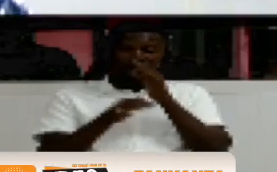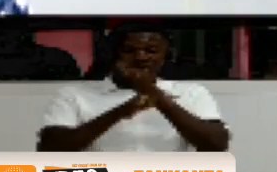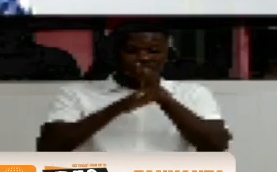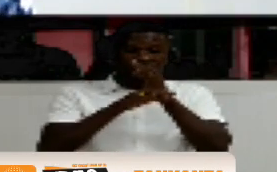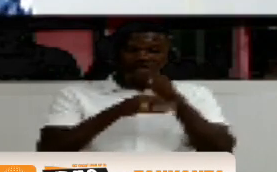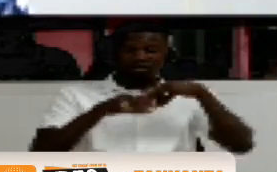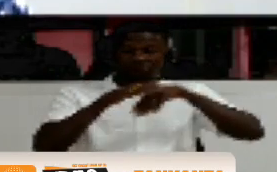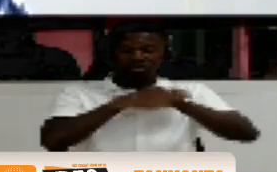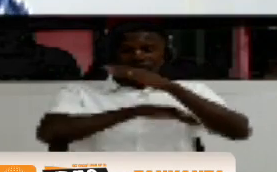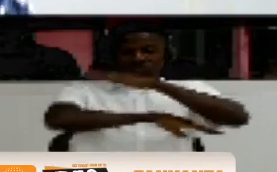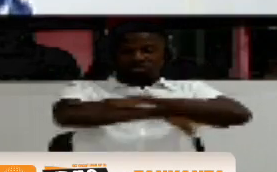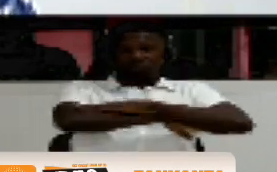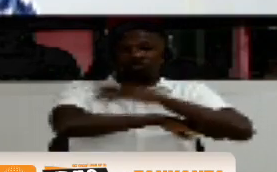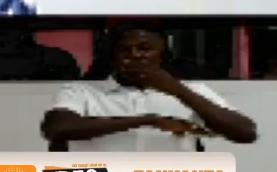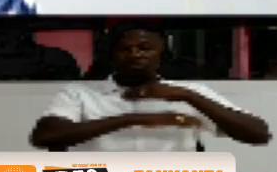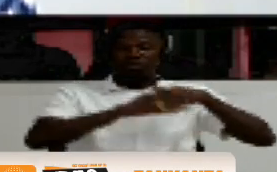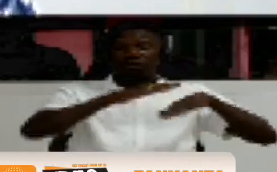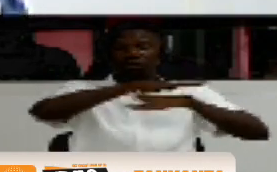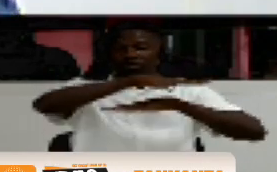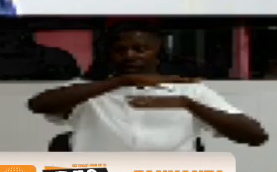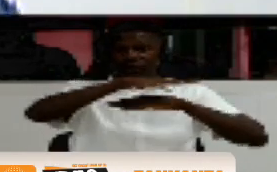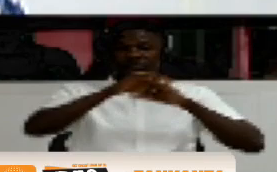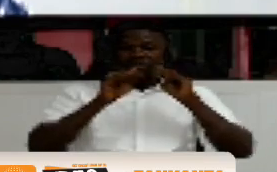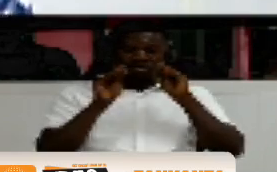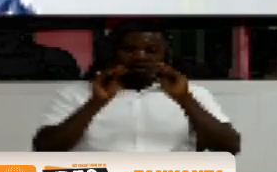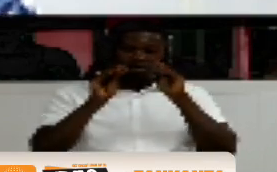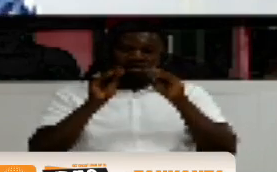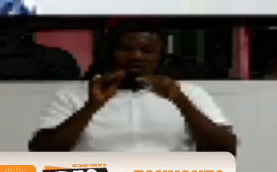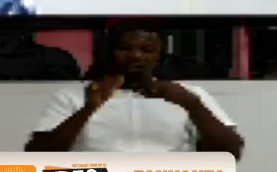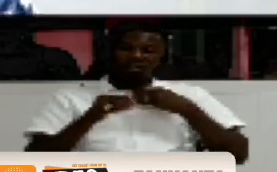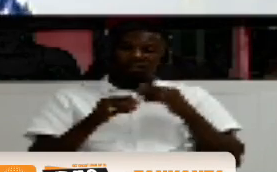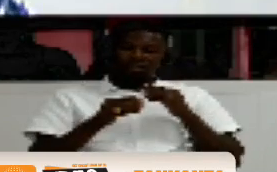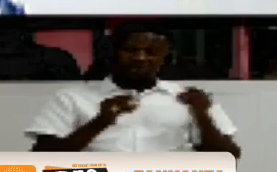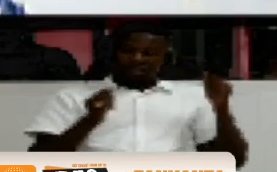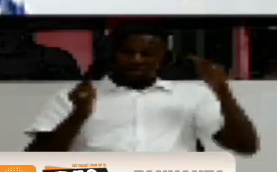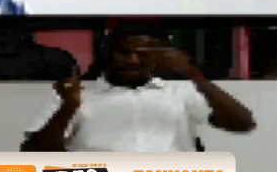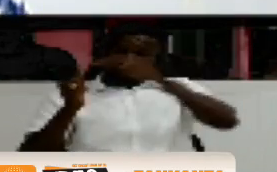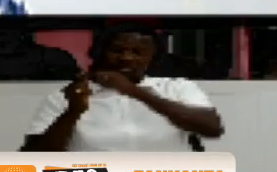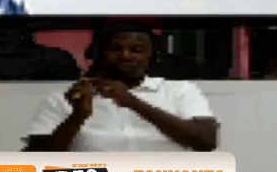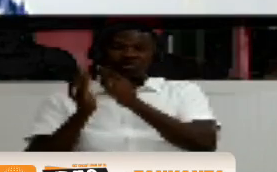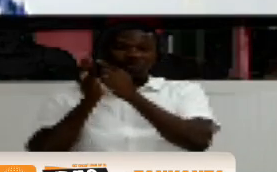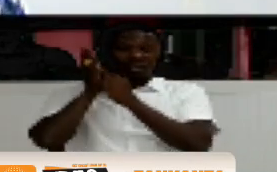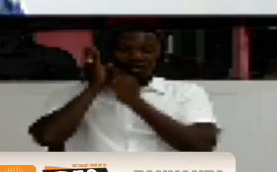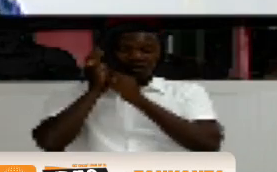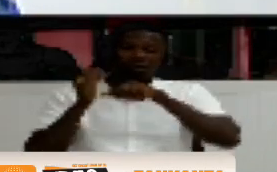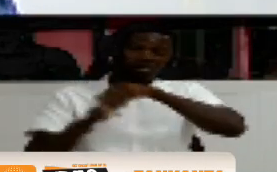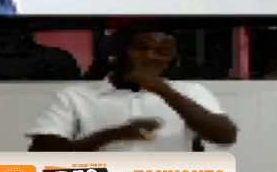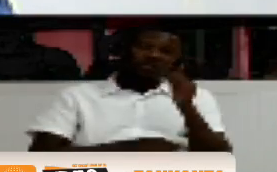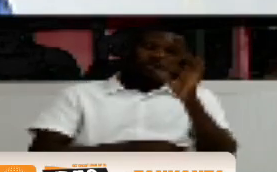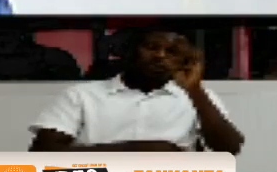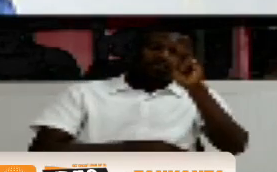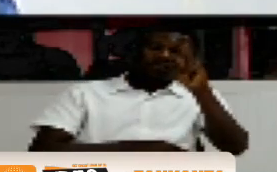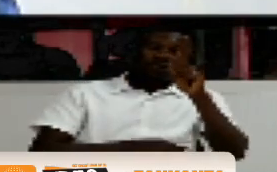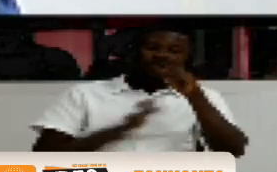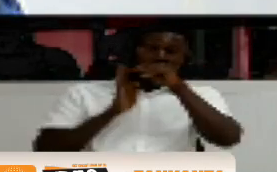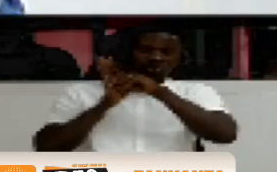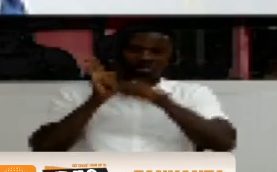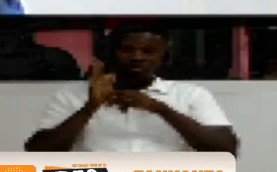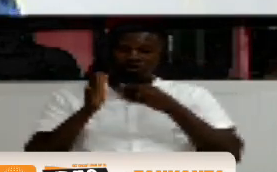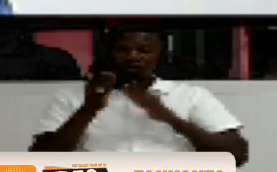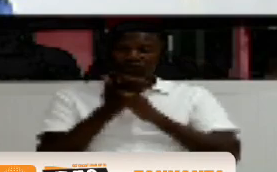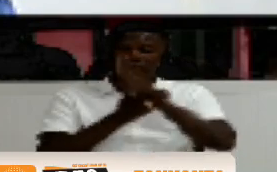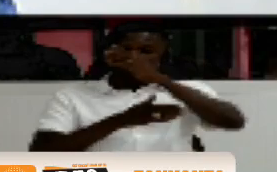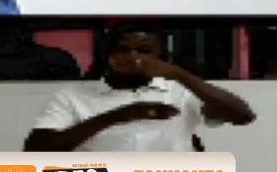basic education, and this extended to radio and TV programs across the country.